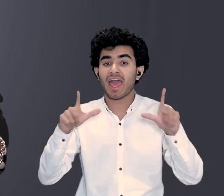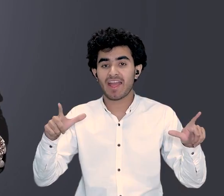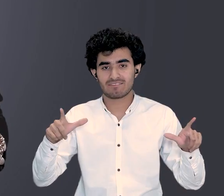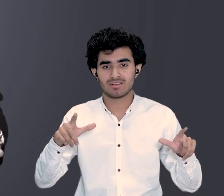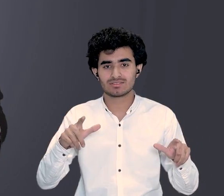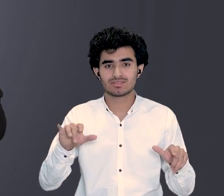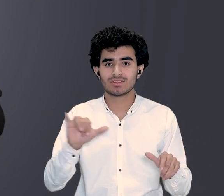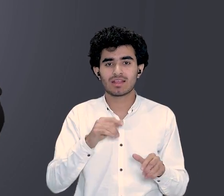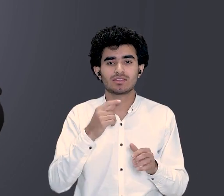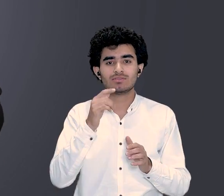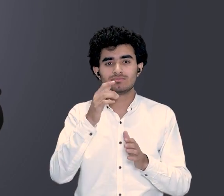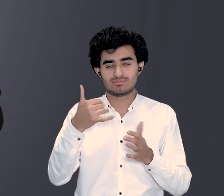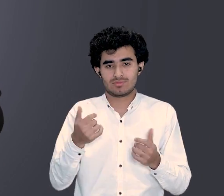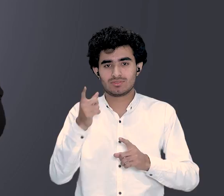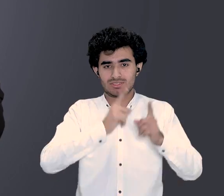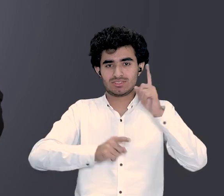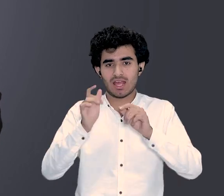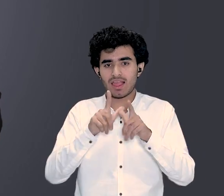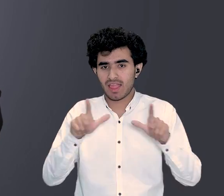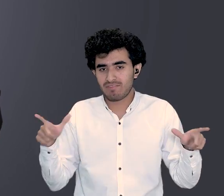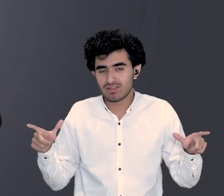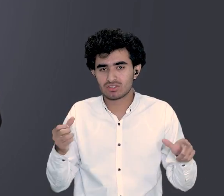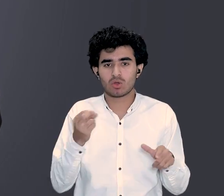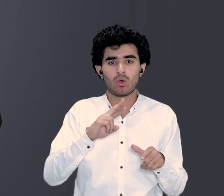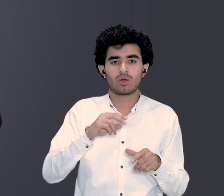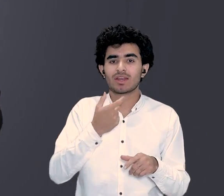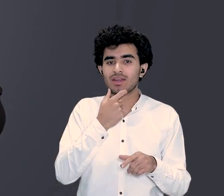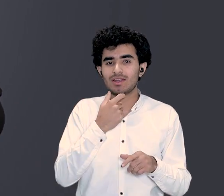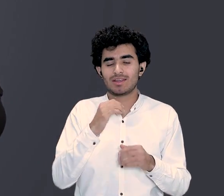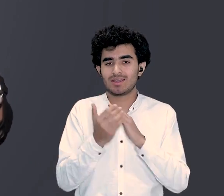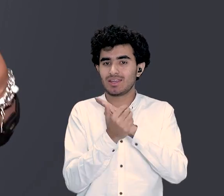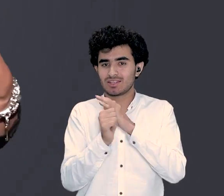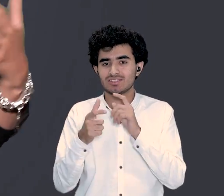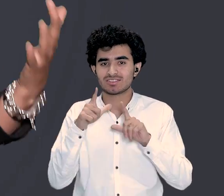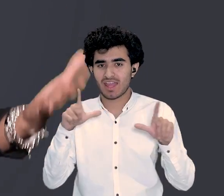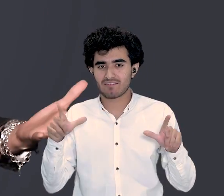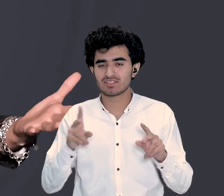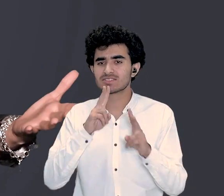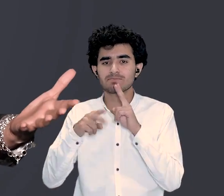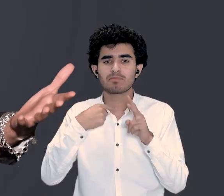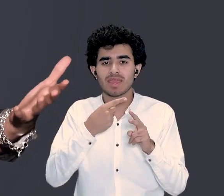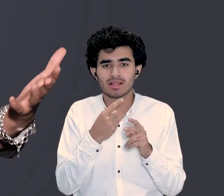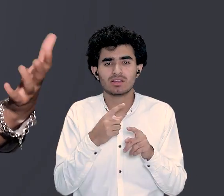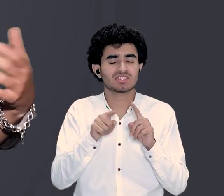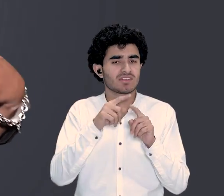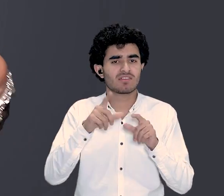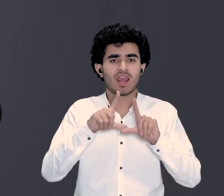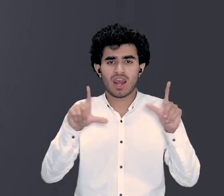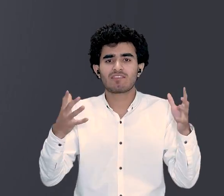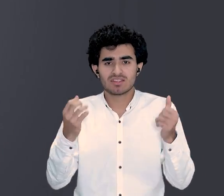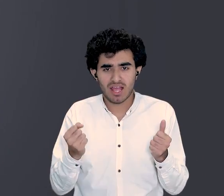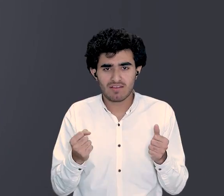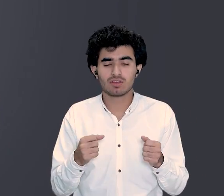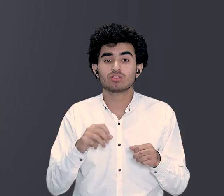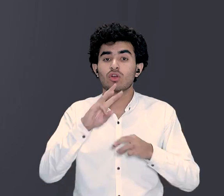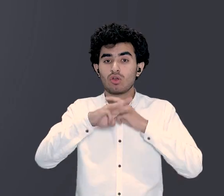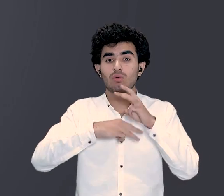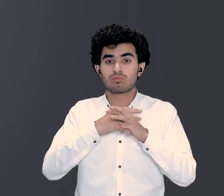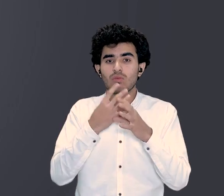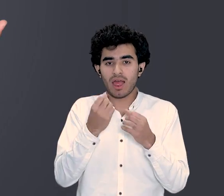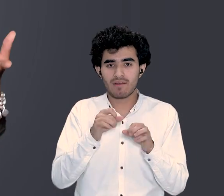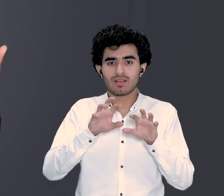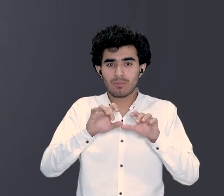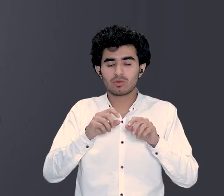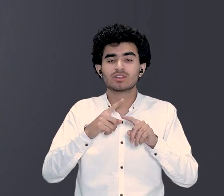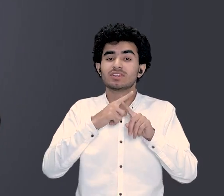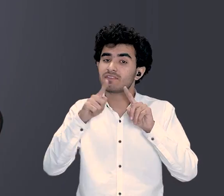to computers. And just like you have multiple languages in the world, you have multiple programming languages that evolve to